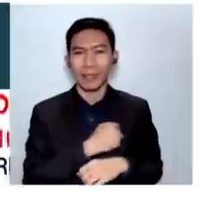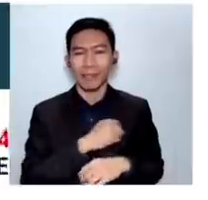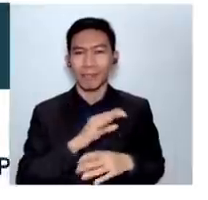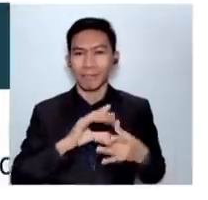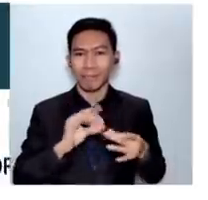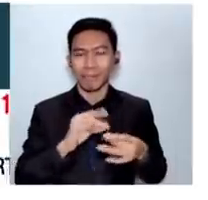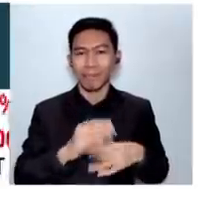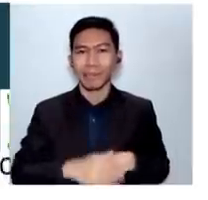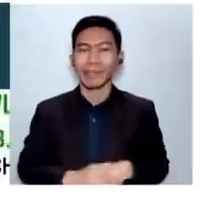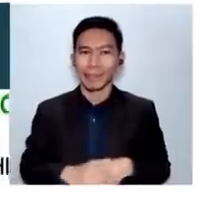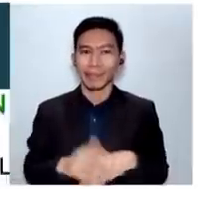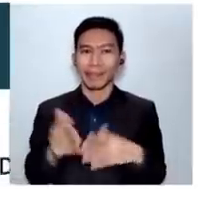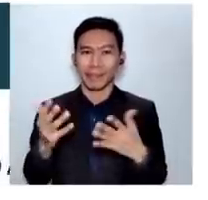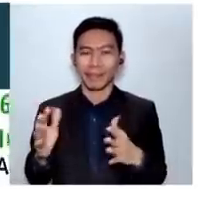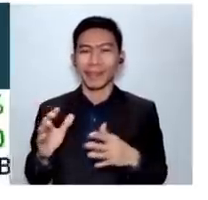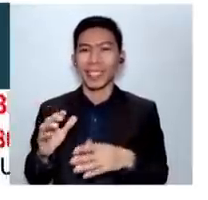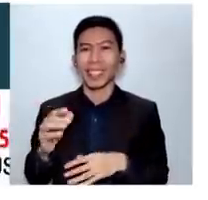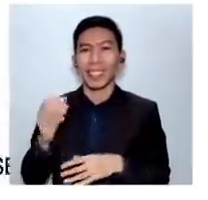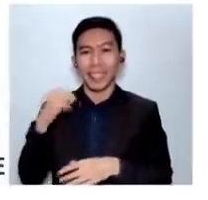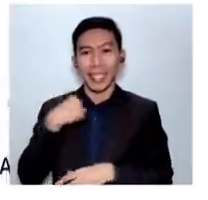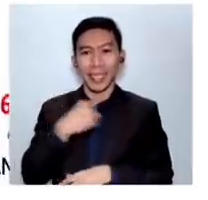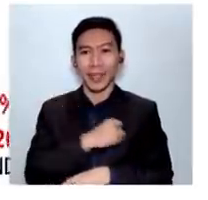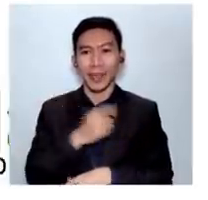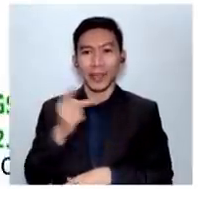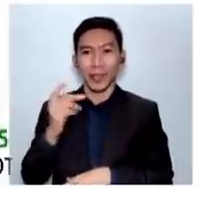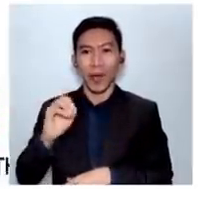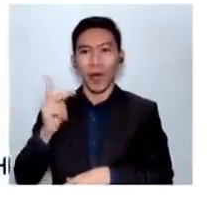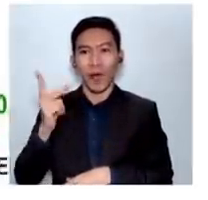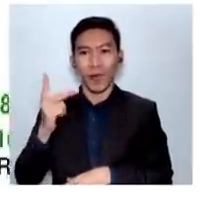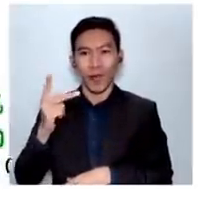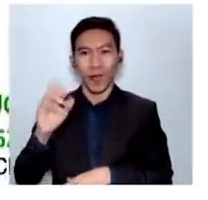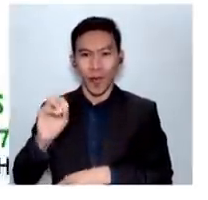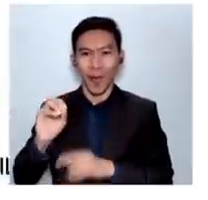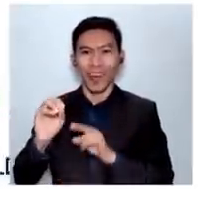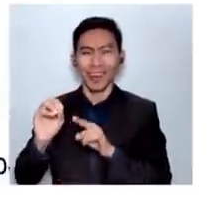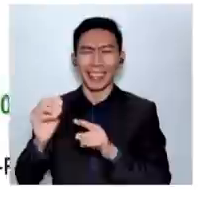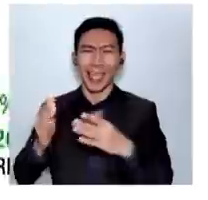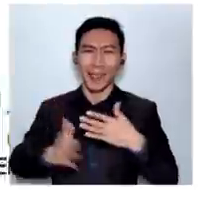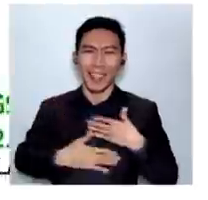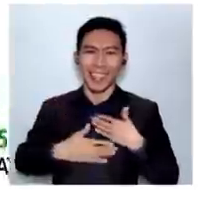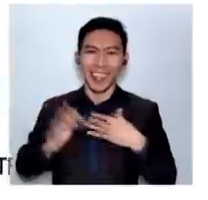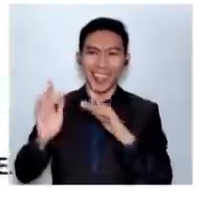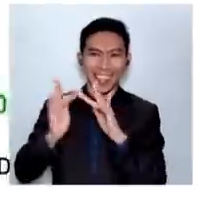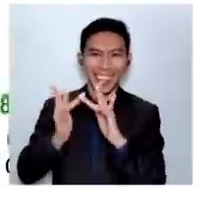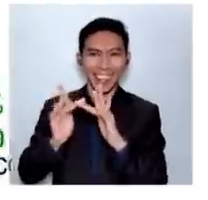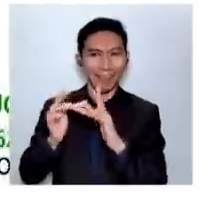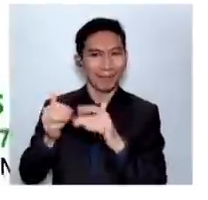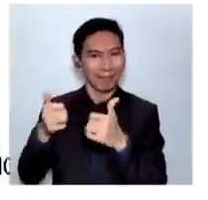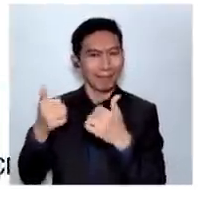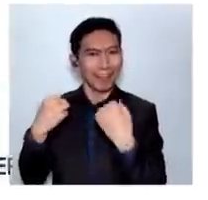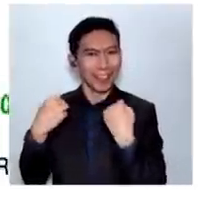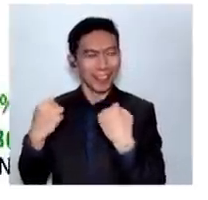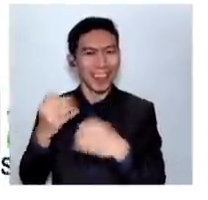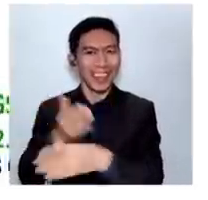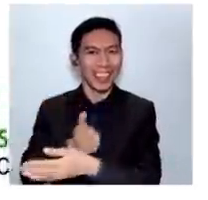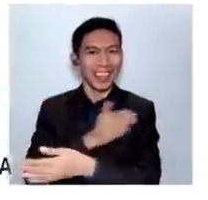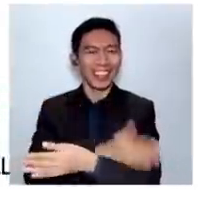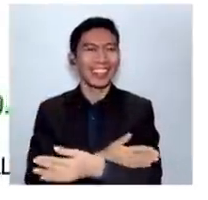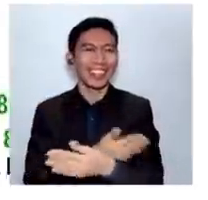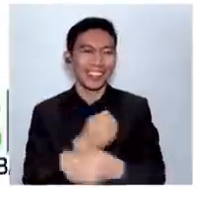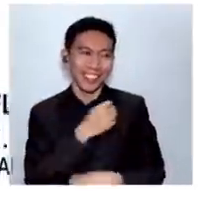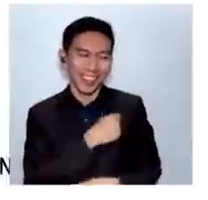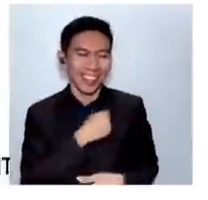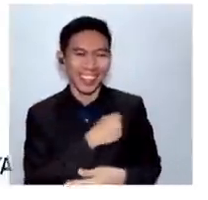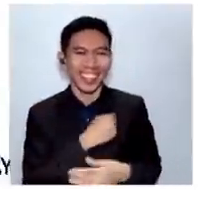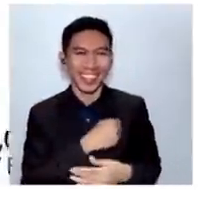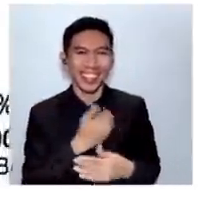Senator Coco Pimentel, glad that your internet connection there held up for quite a while. Thank you. I'm sorry about the connection. Beyond my control.